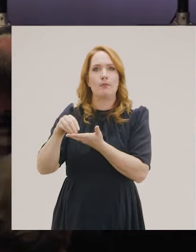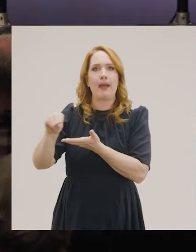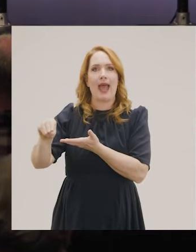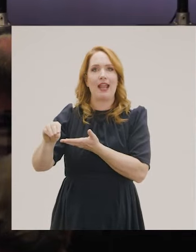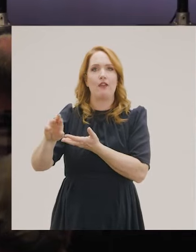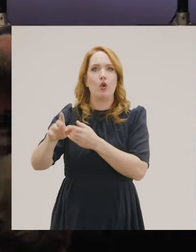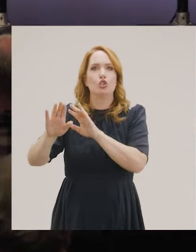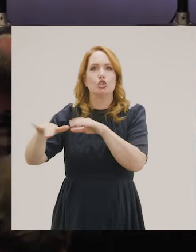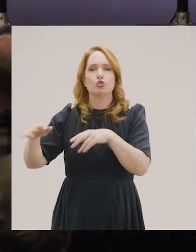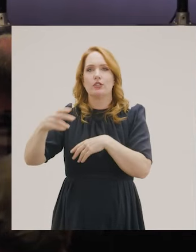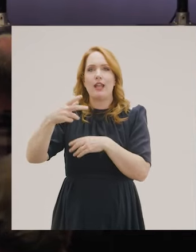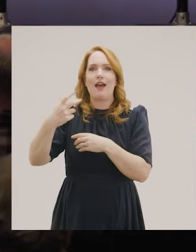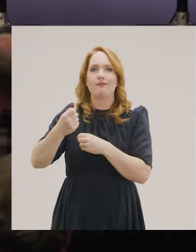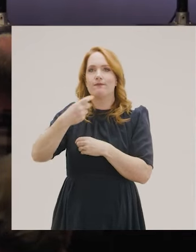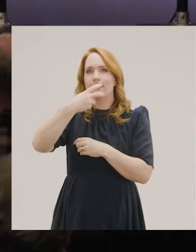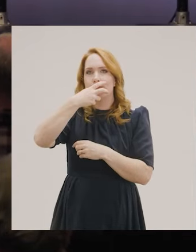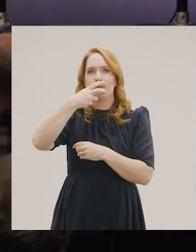to be able to get them.